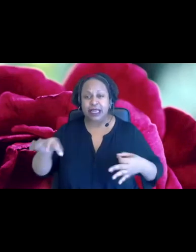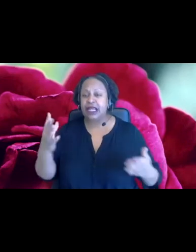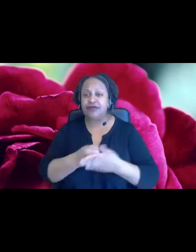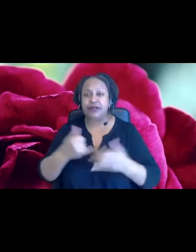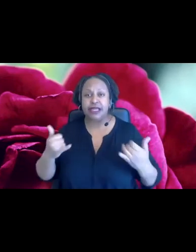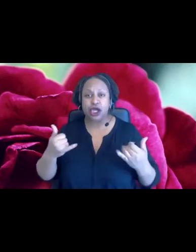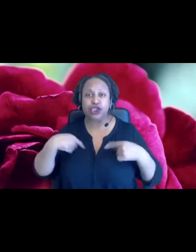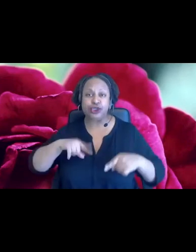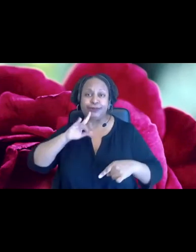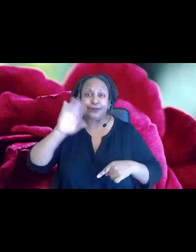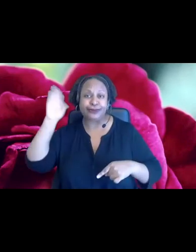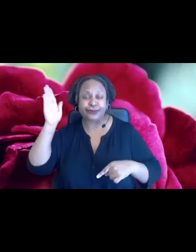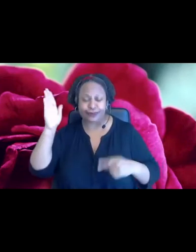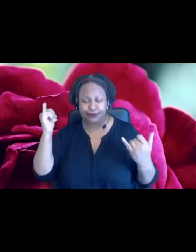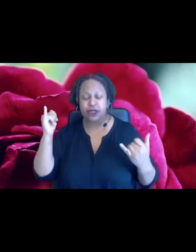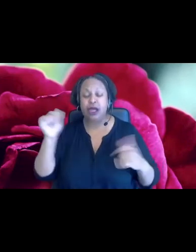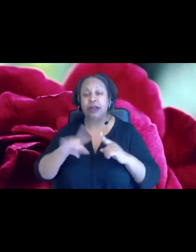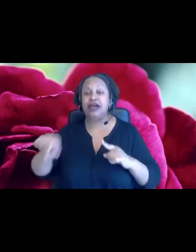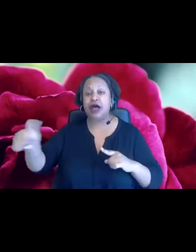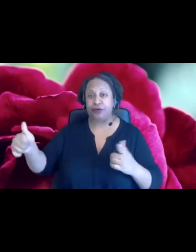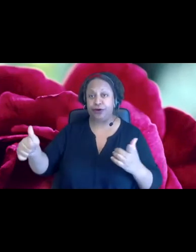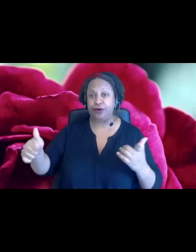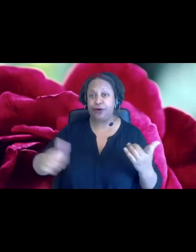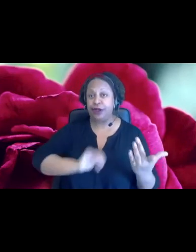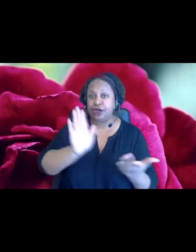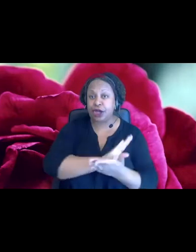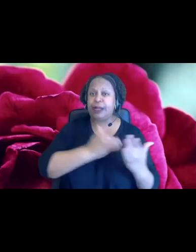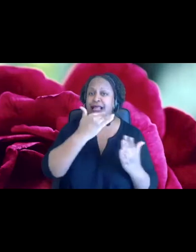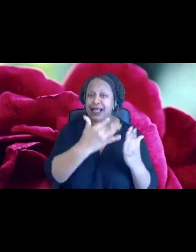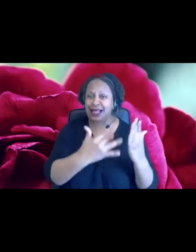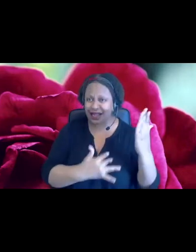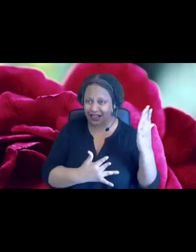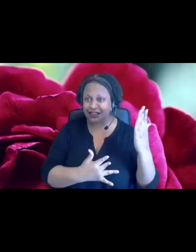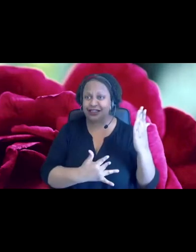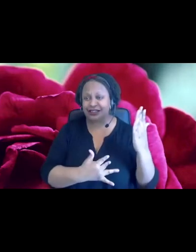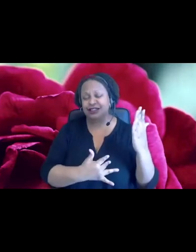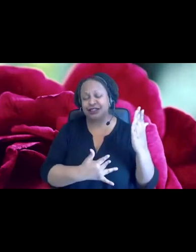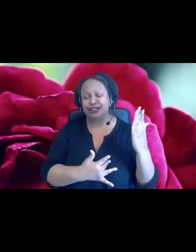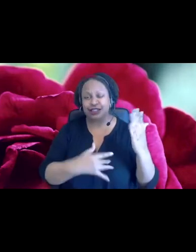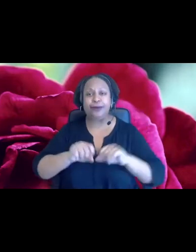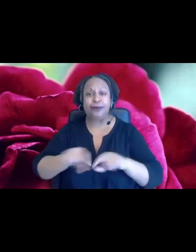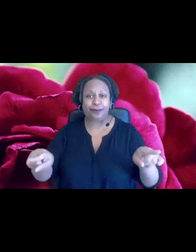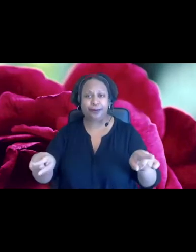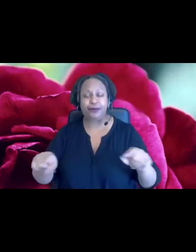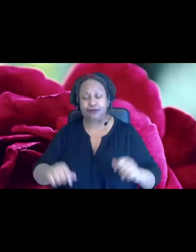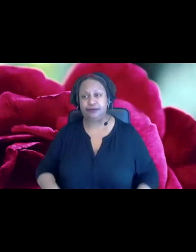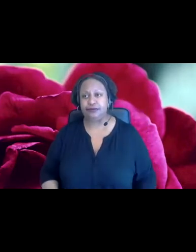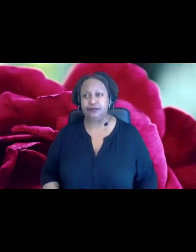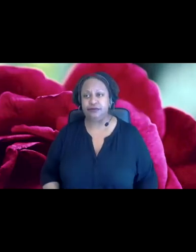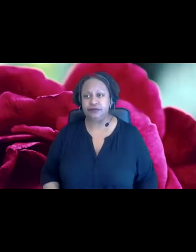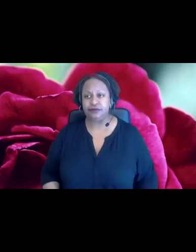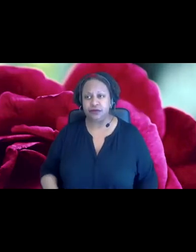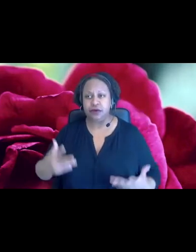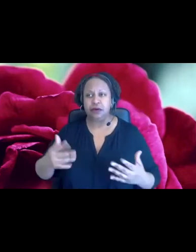verbal presentation today, but I just wanted to cover the highlights so that there is plenty